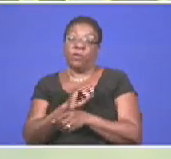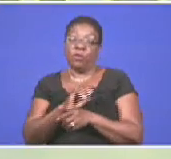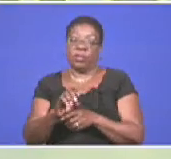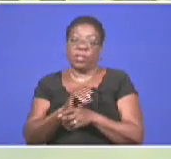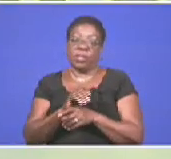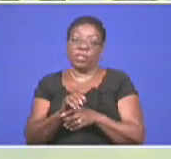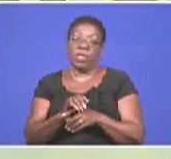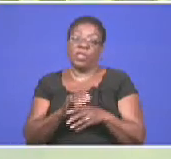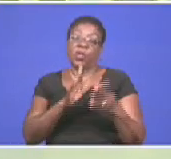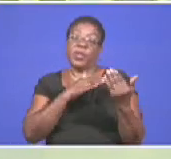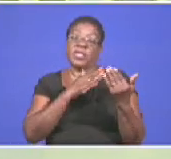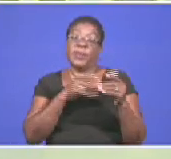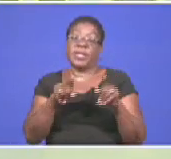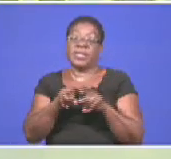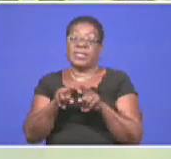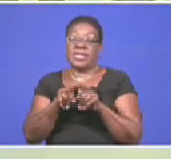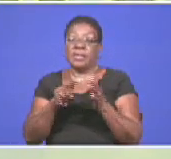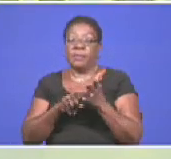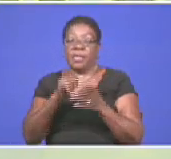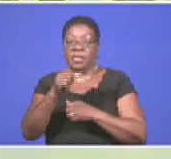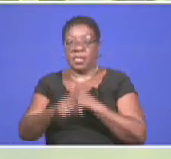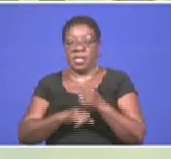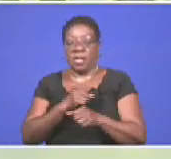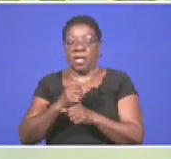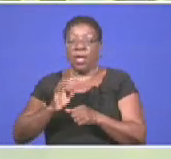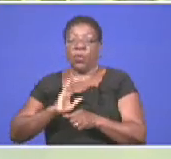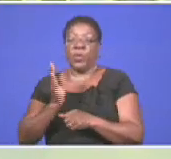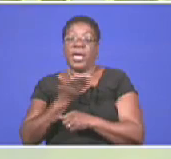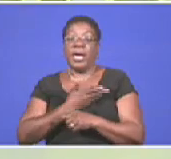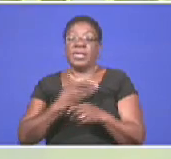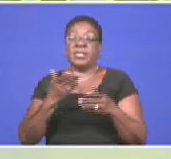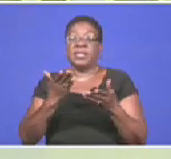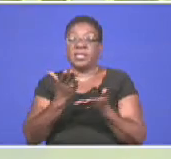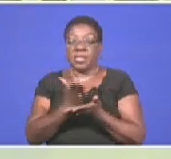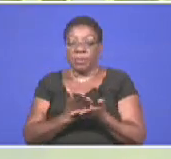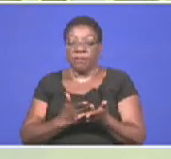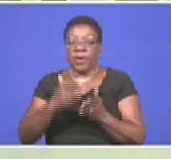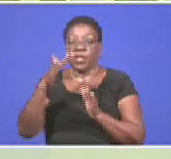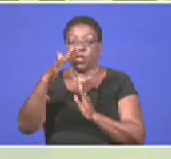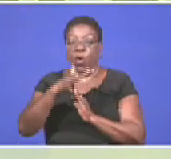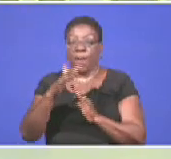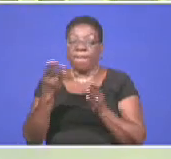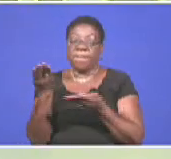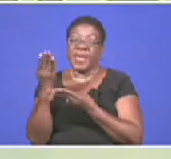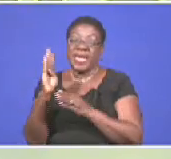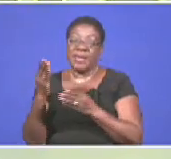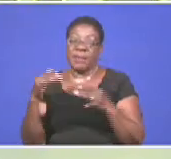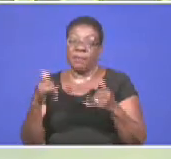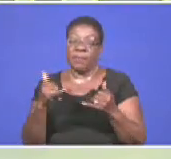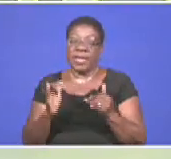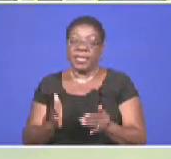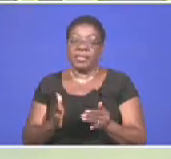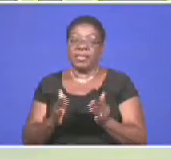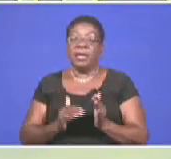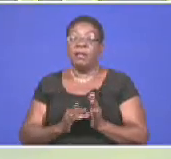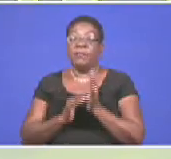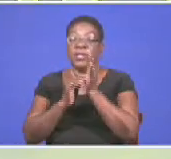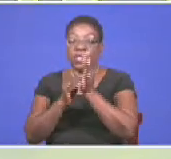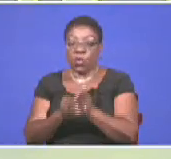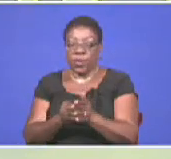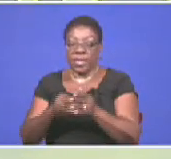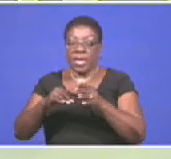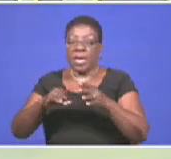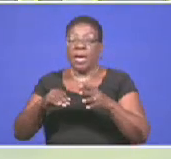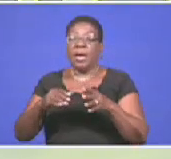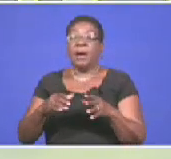expect the same here again this year. And to have some top Bahamian athletes playing this, to also be showcased, to get an opportunity to be exposed and get a chance to